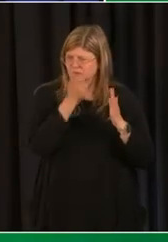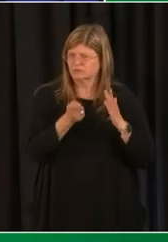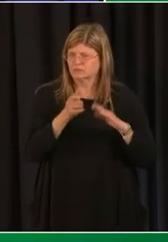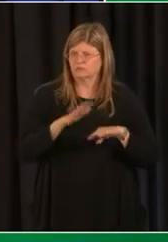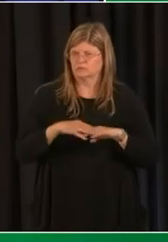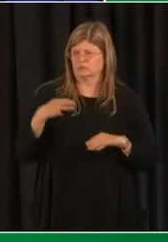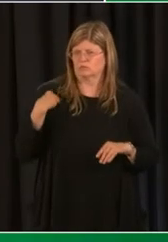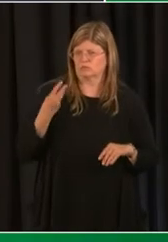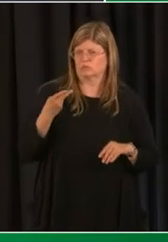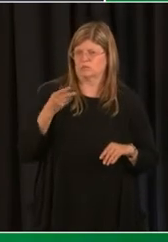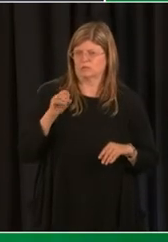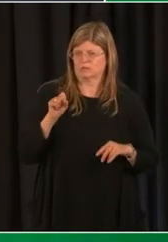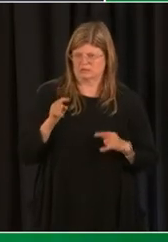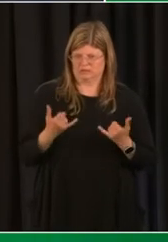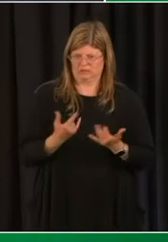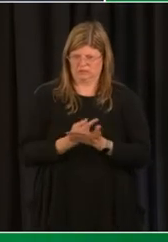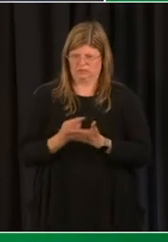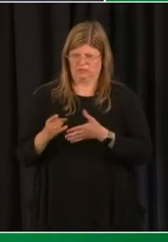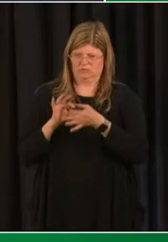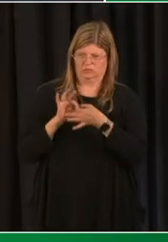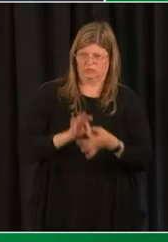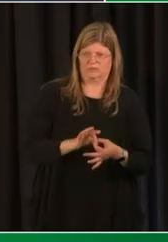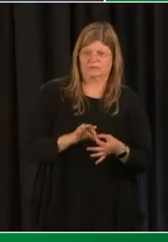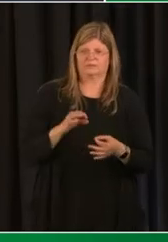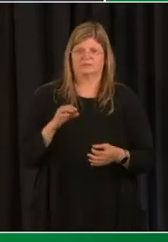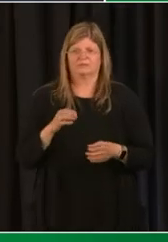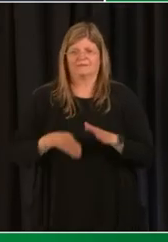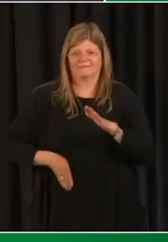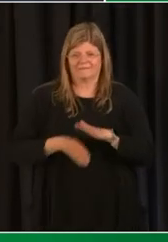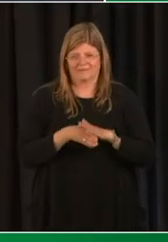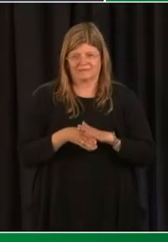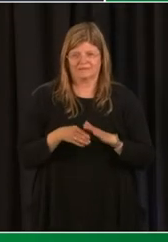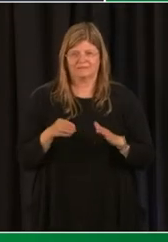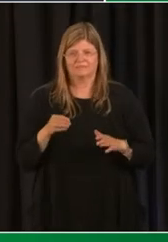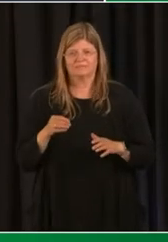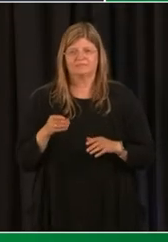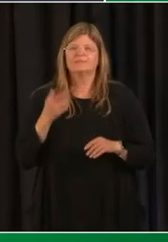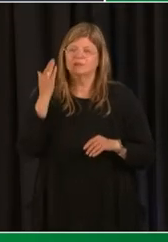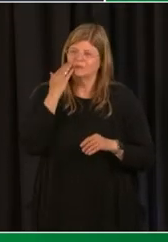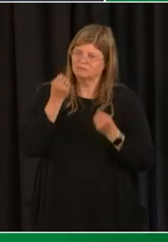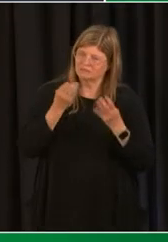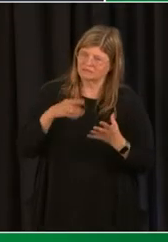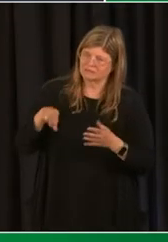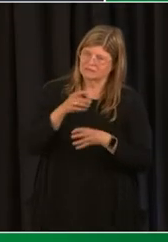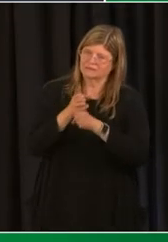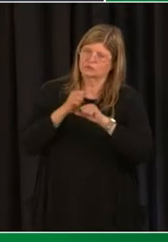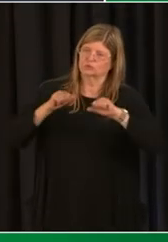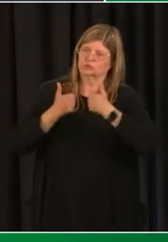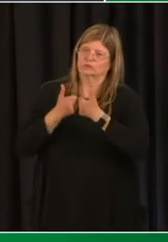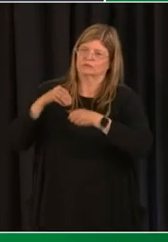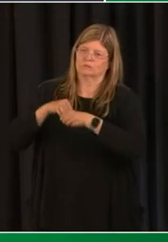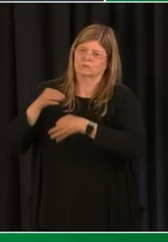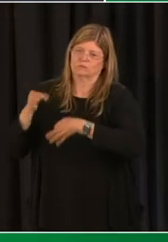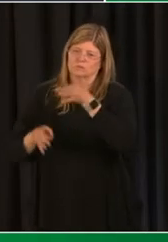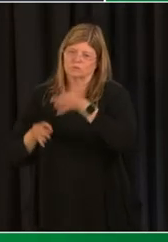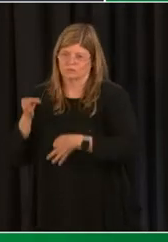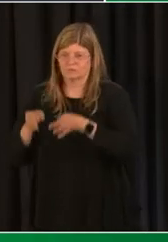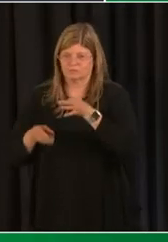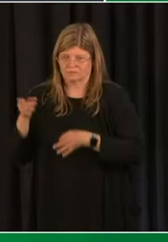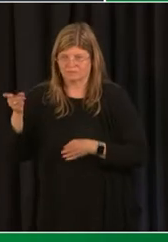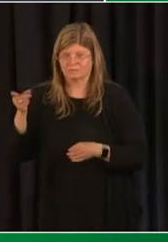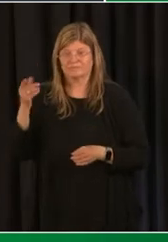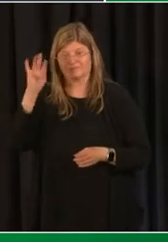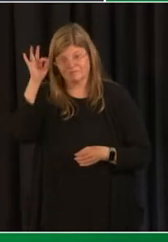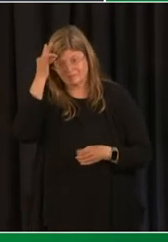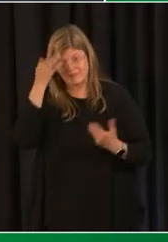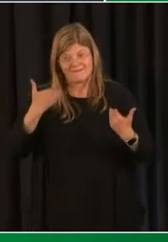just this weekend about eviction moratoriums. I know they get challenged in court. The federal government has an eviction moratorium,